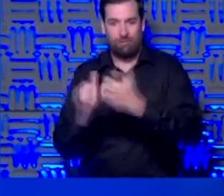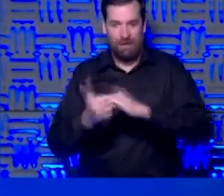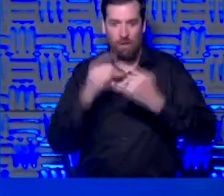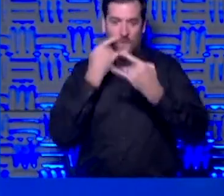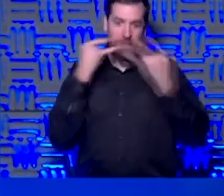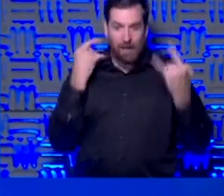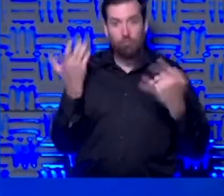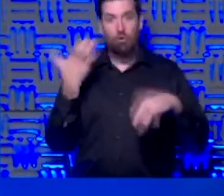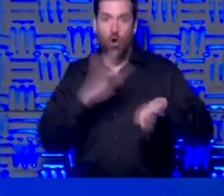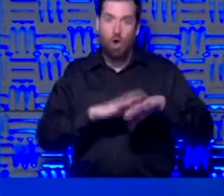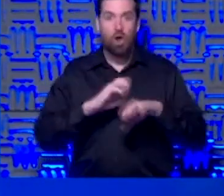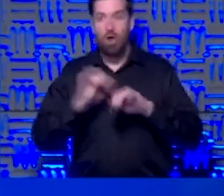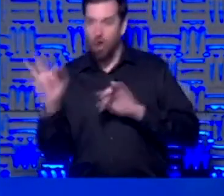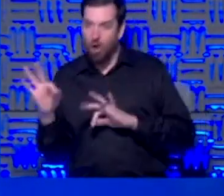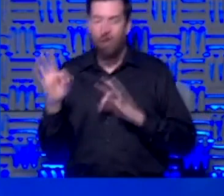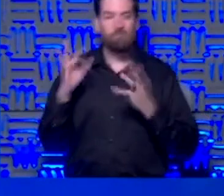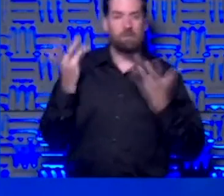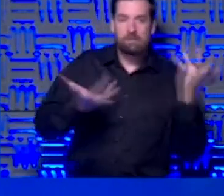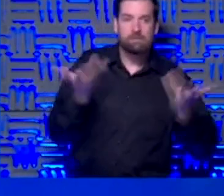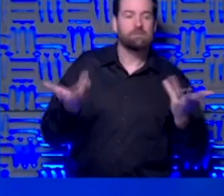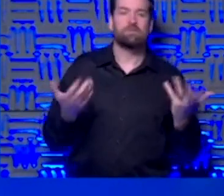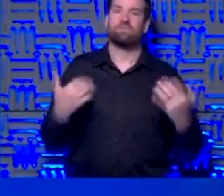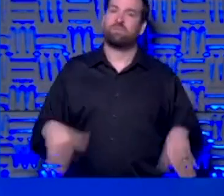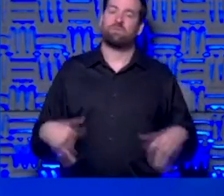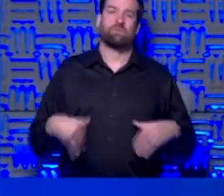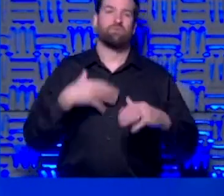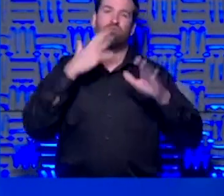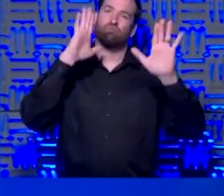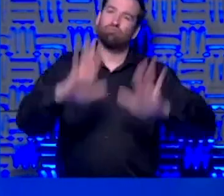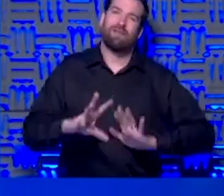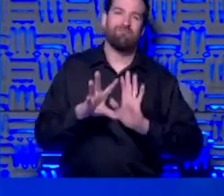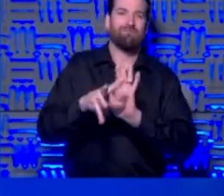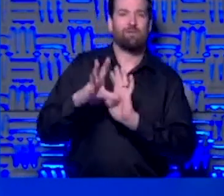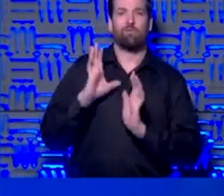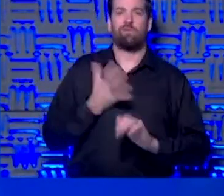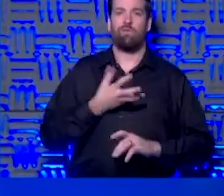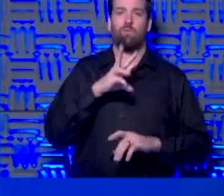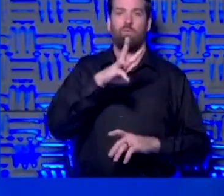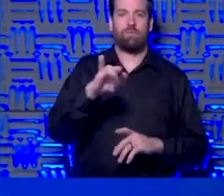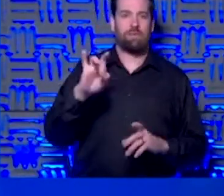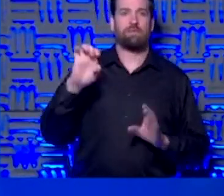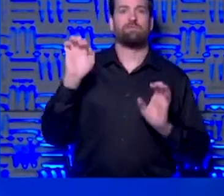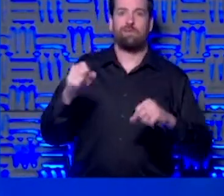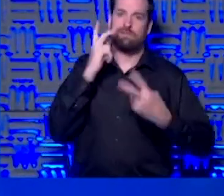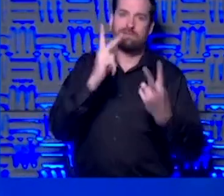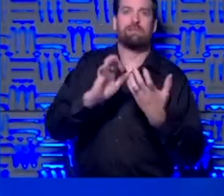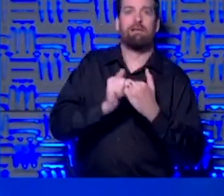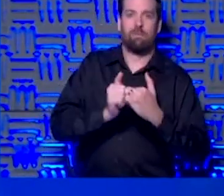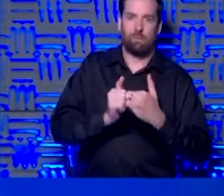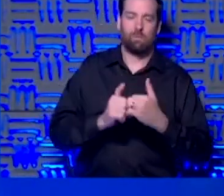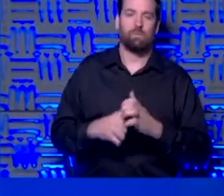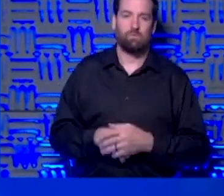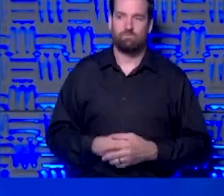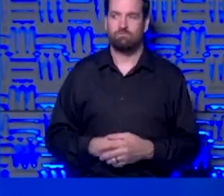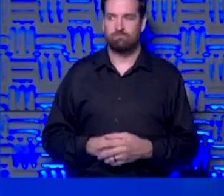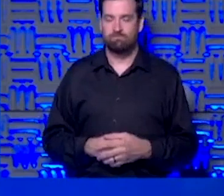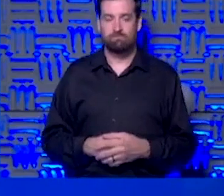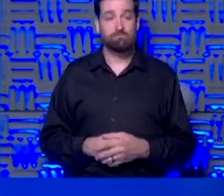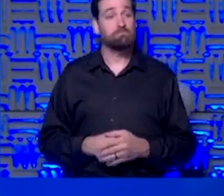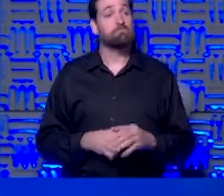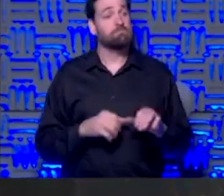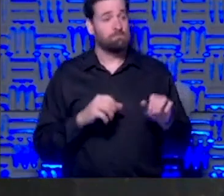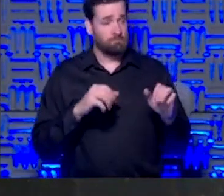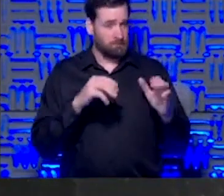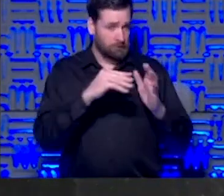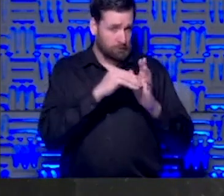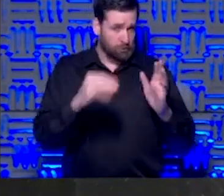off. And you have questions about how to do that, man, there's some great videos at our website that you can go look at to see how to put a mask on and take it off. Can